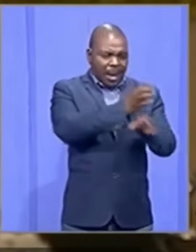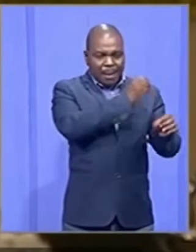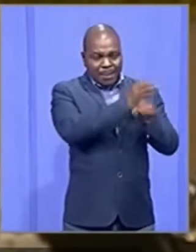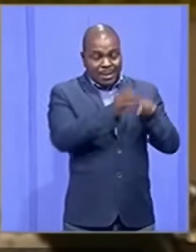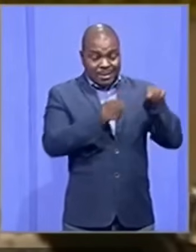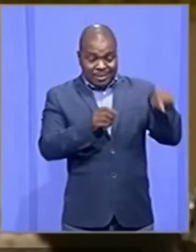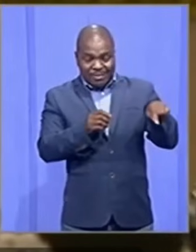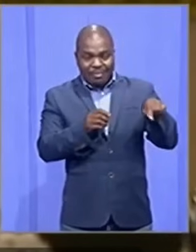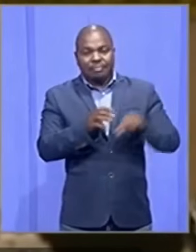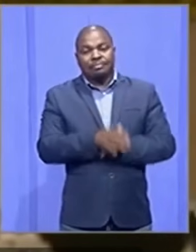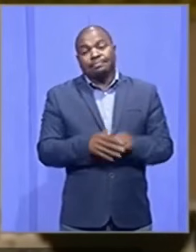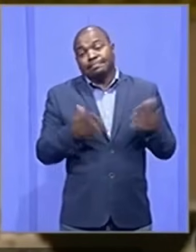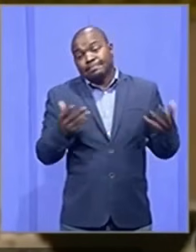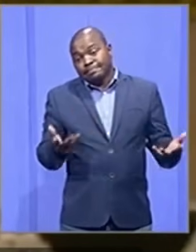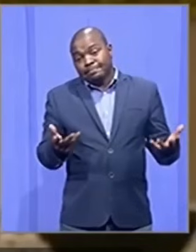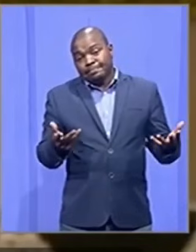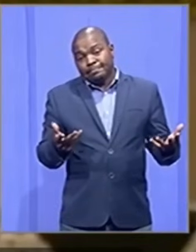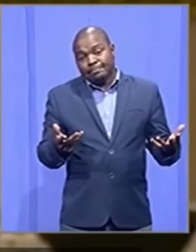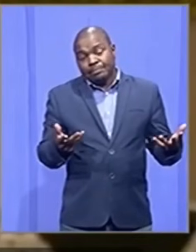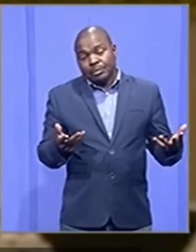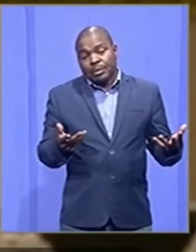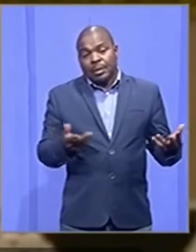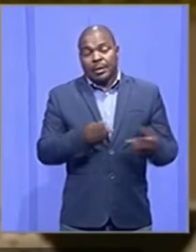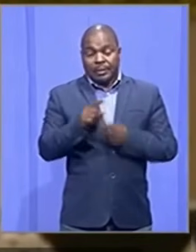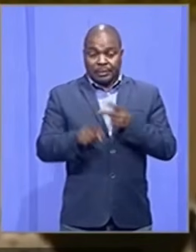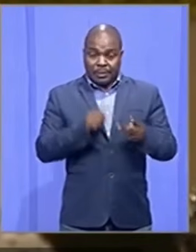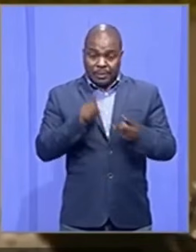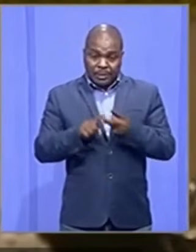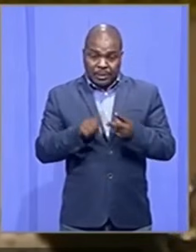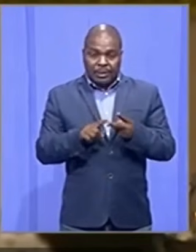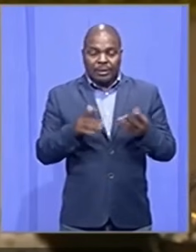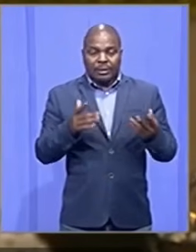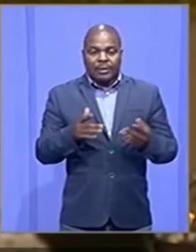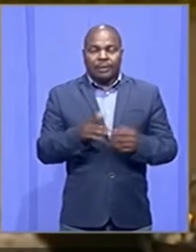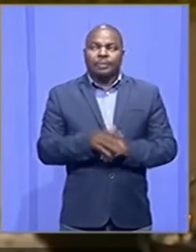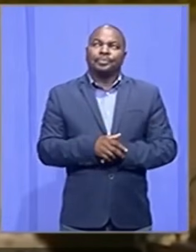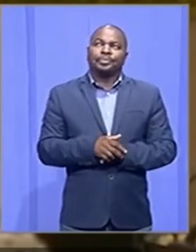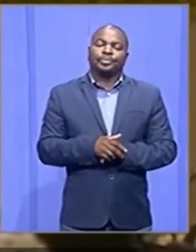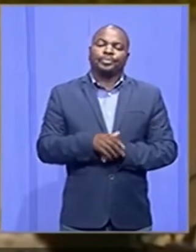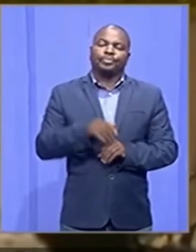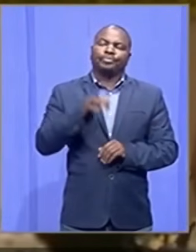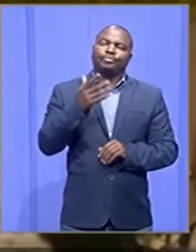and consequently there haven't been any